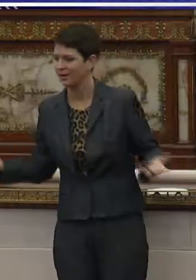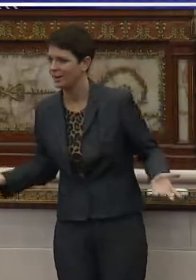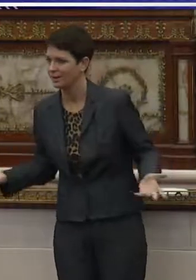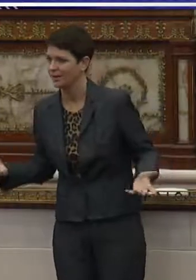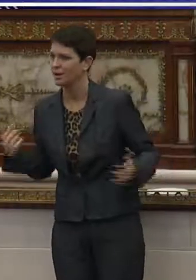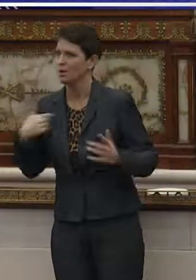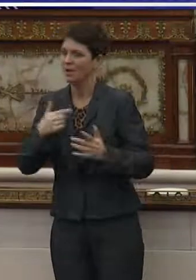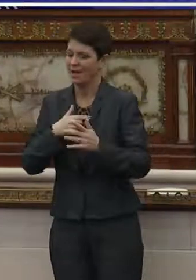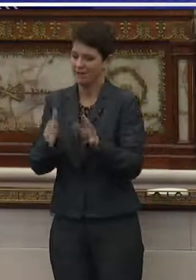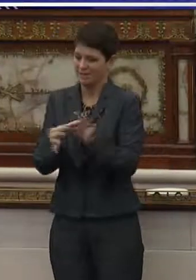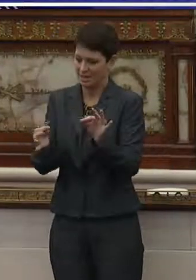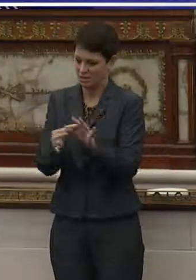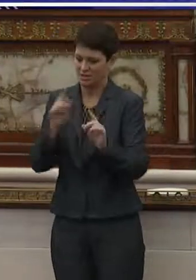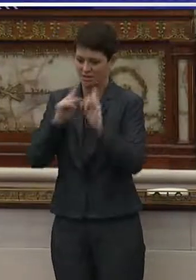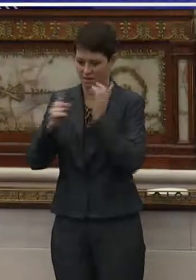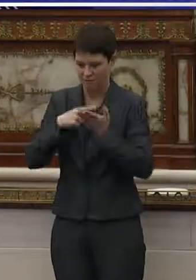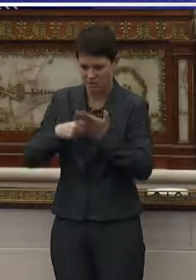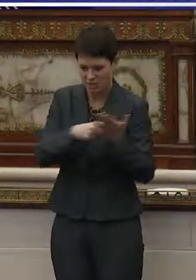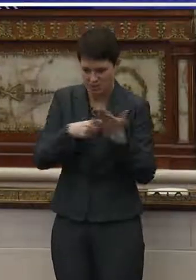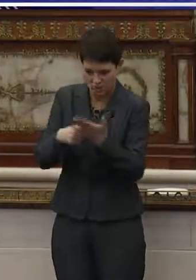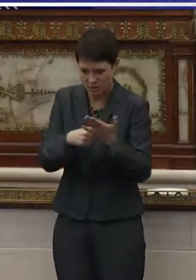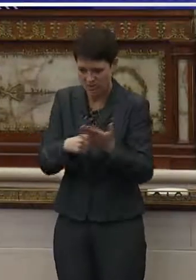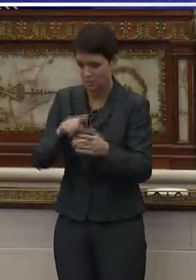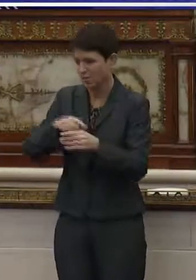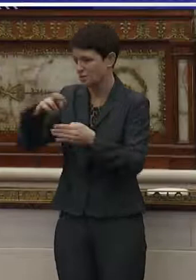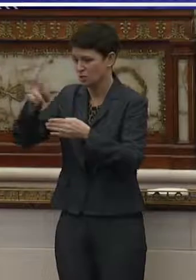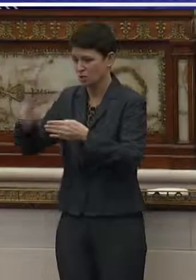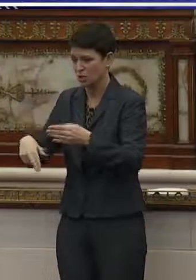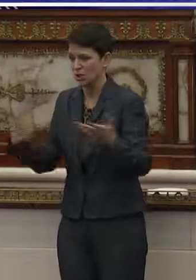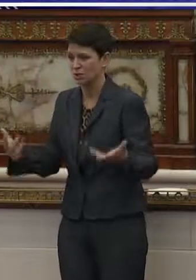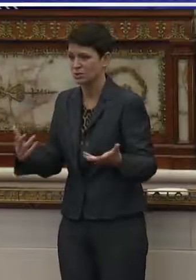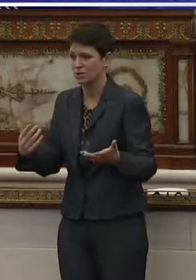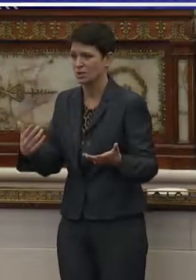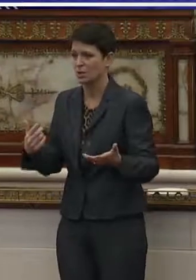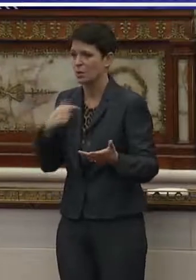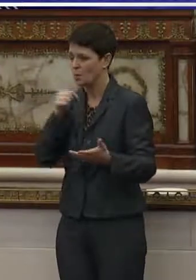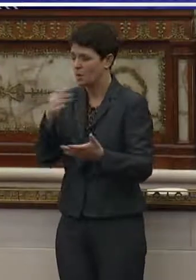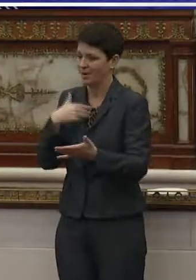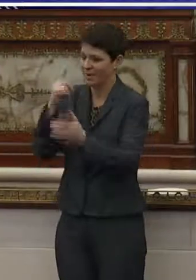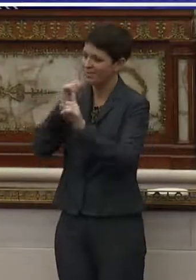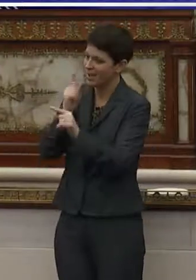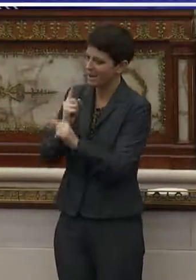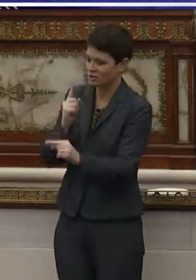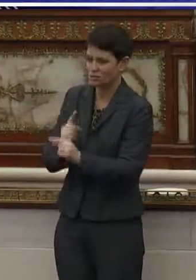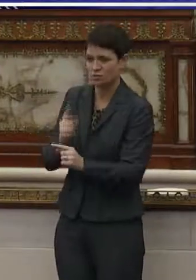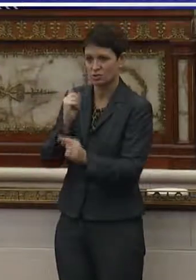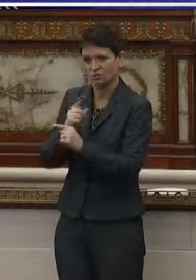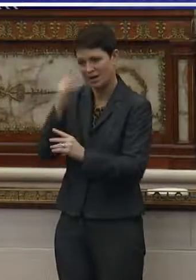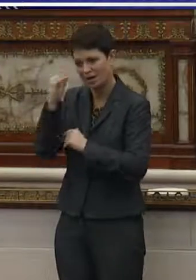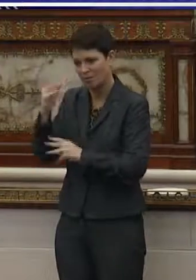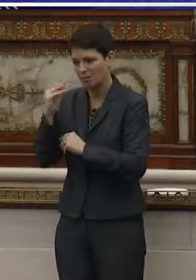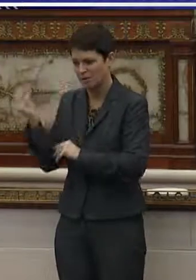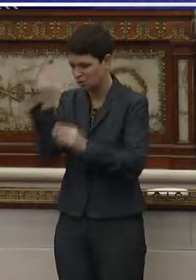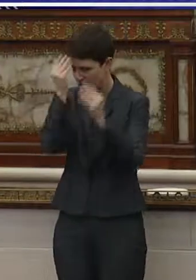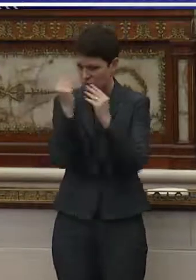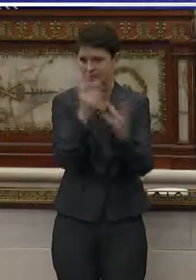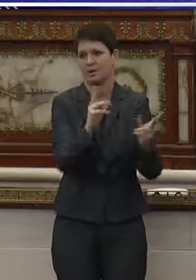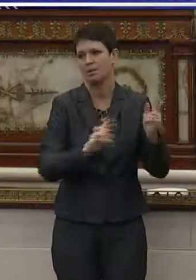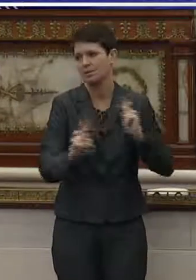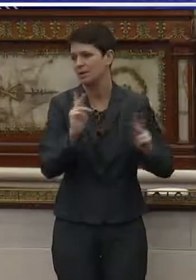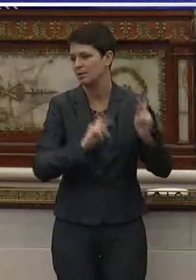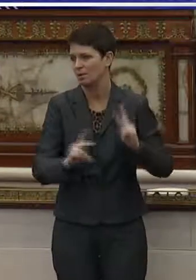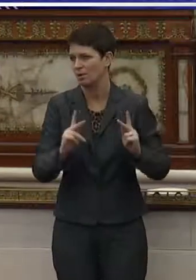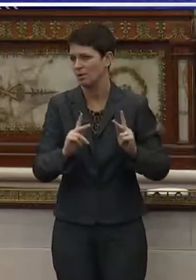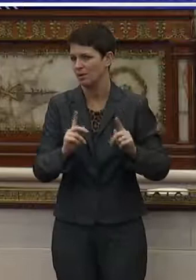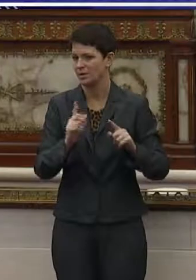these hearings, we're having conversation, but often what ends up happening is we don't have tangible answers and information to take back to constituents and to